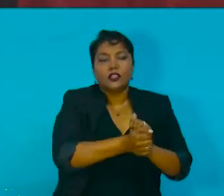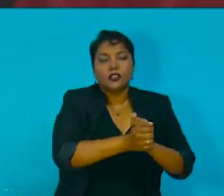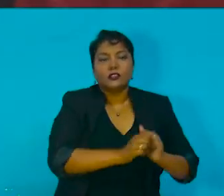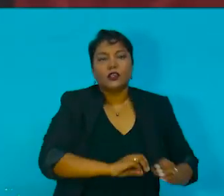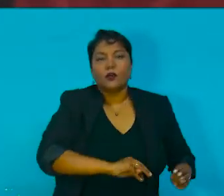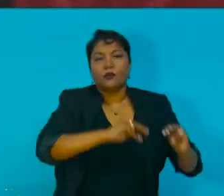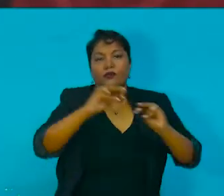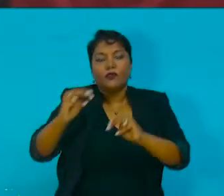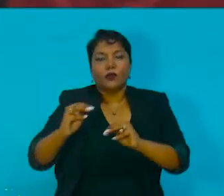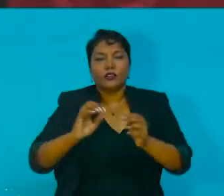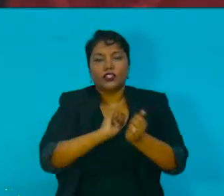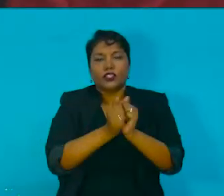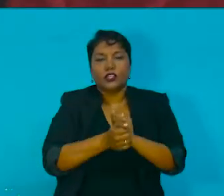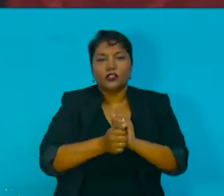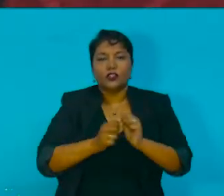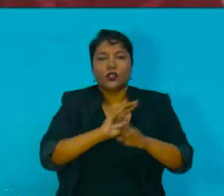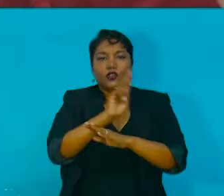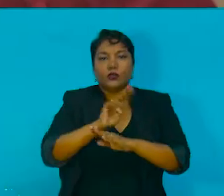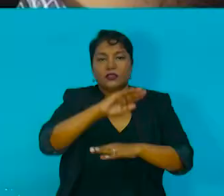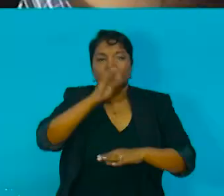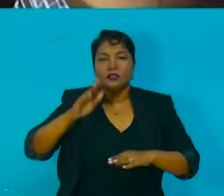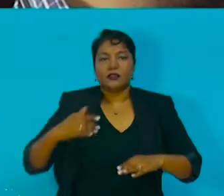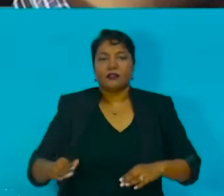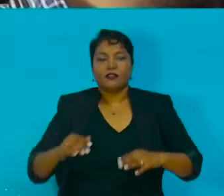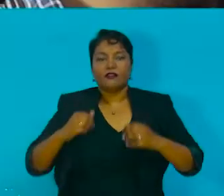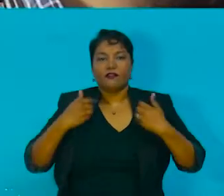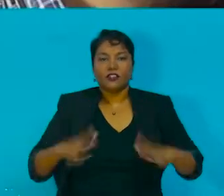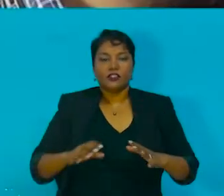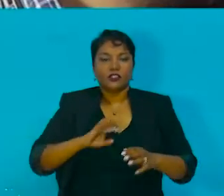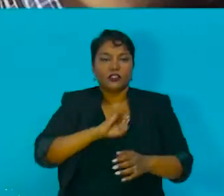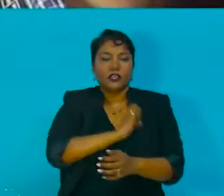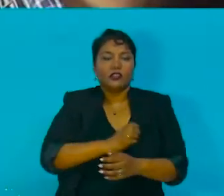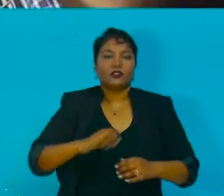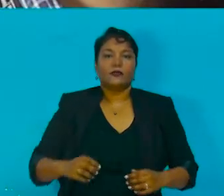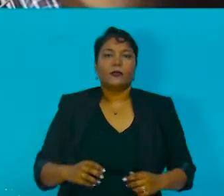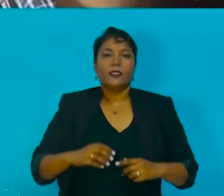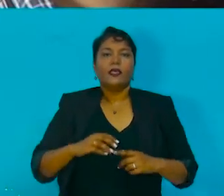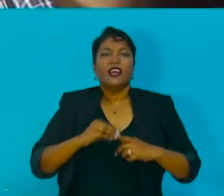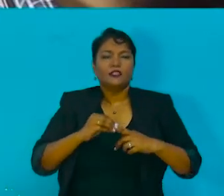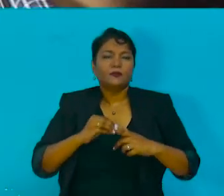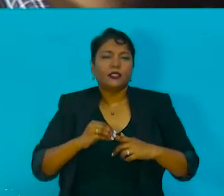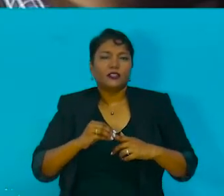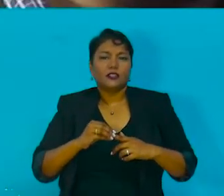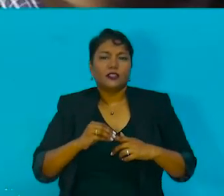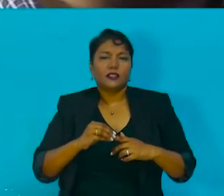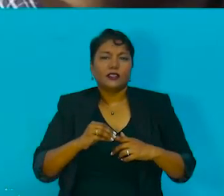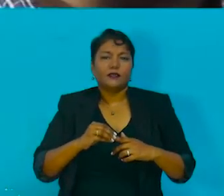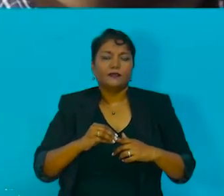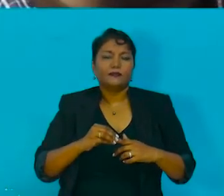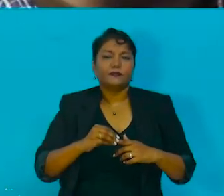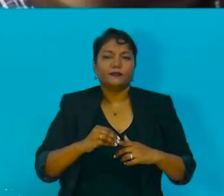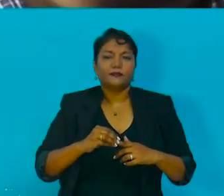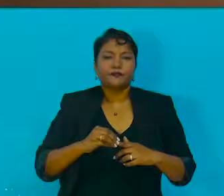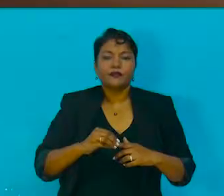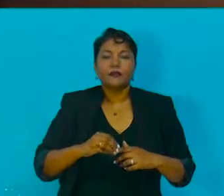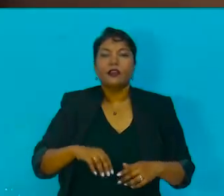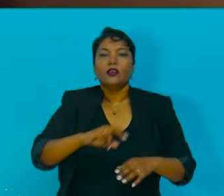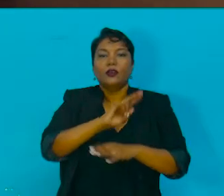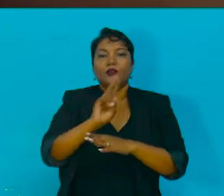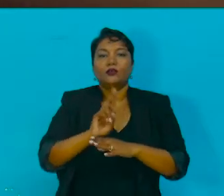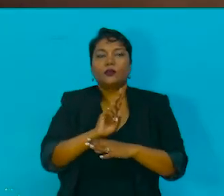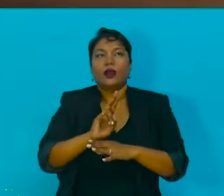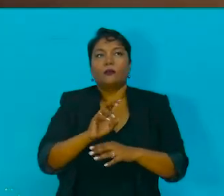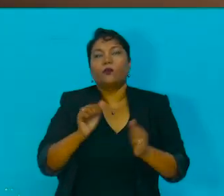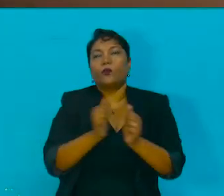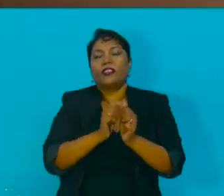their peculiar needs, and especially from the standpoint of their particular incentives that will help them